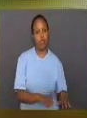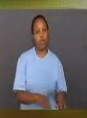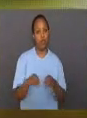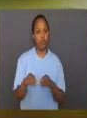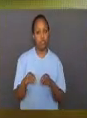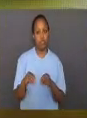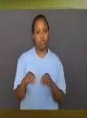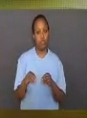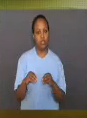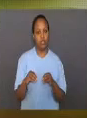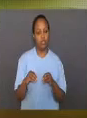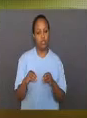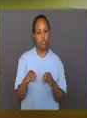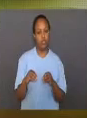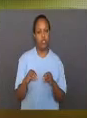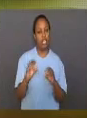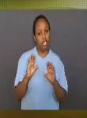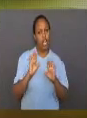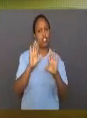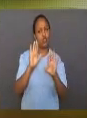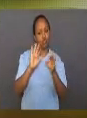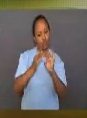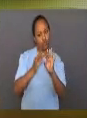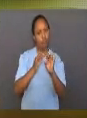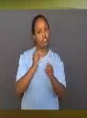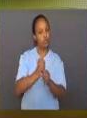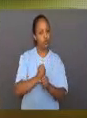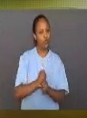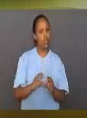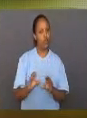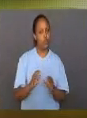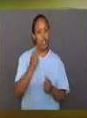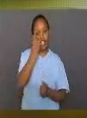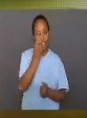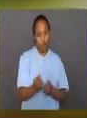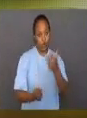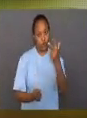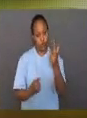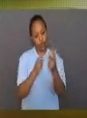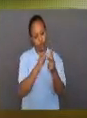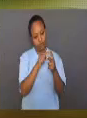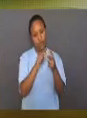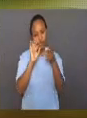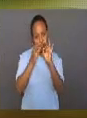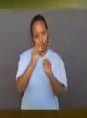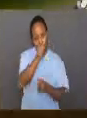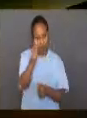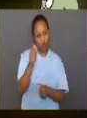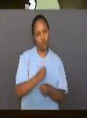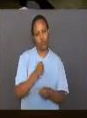Students, try to write your own definition for each of these terms now.